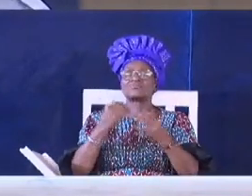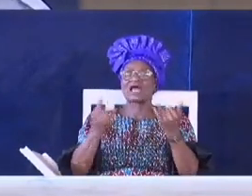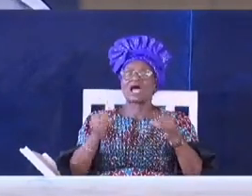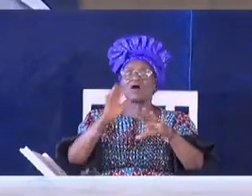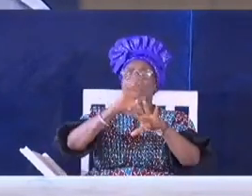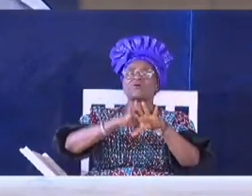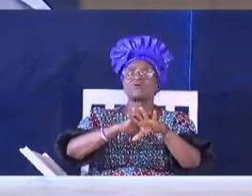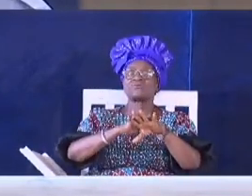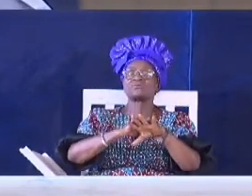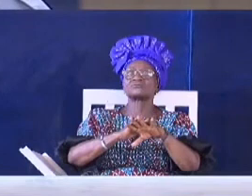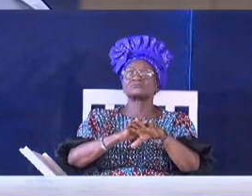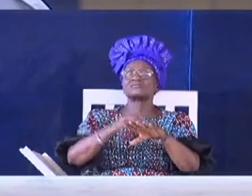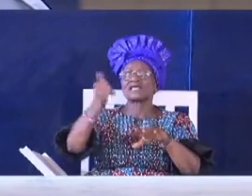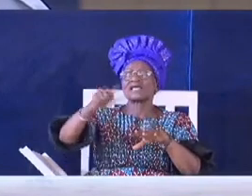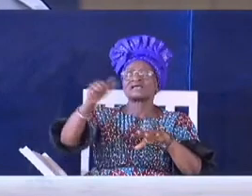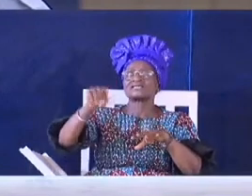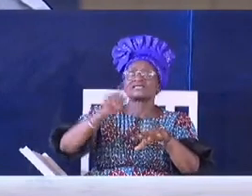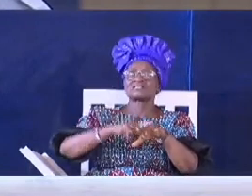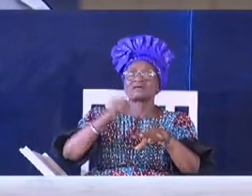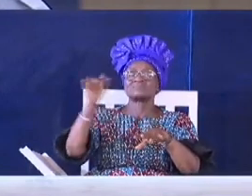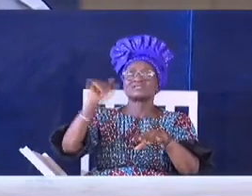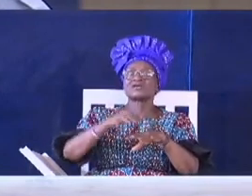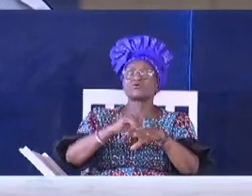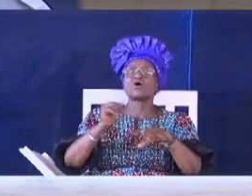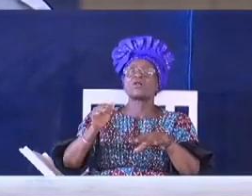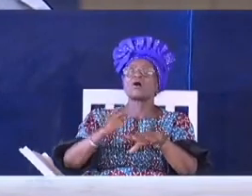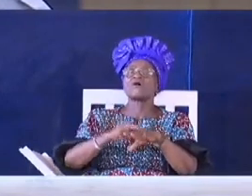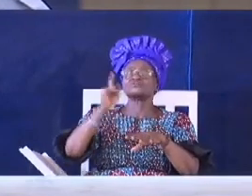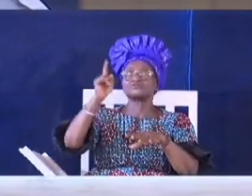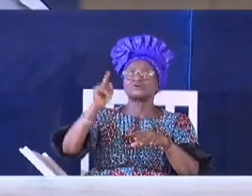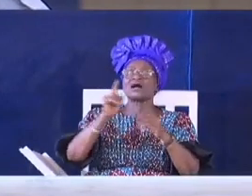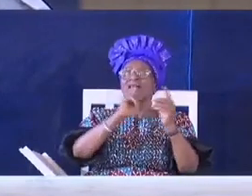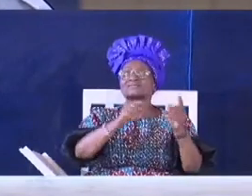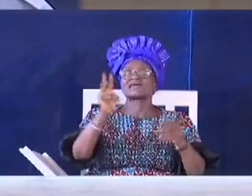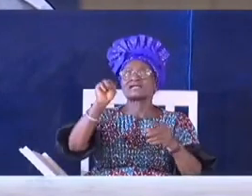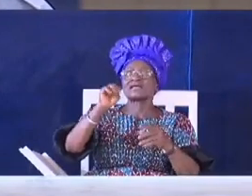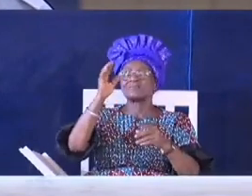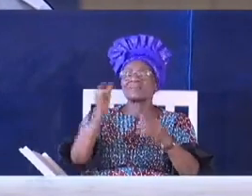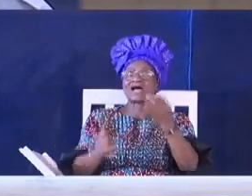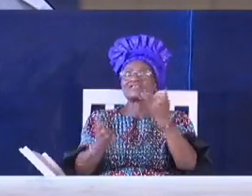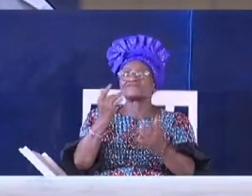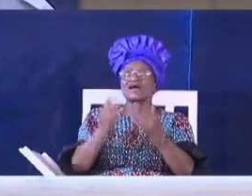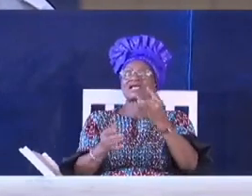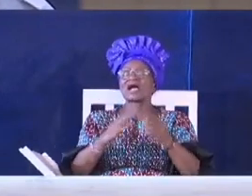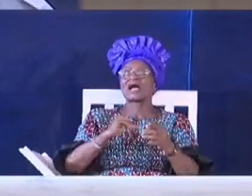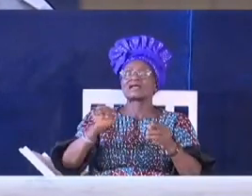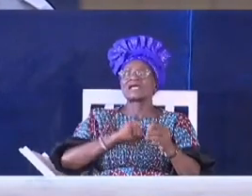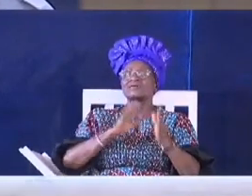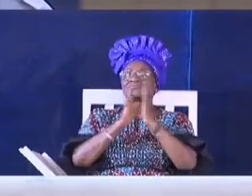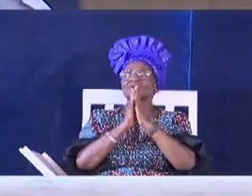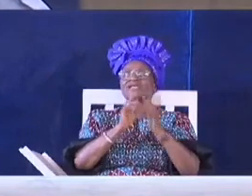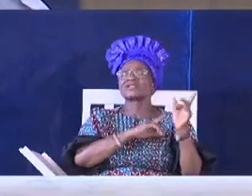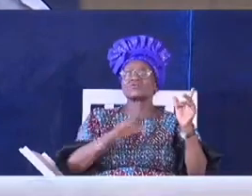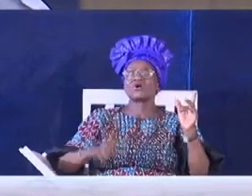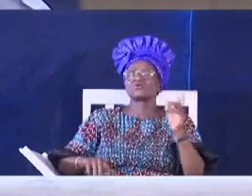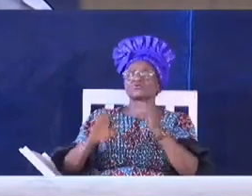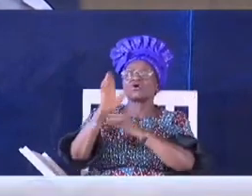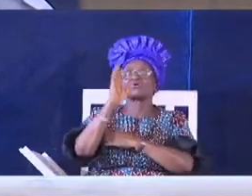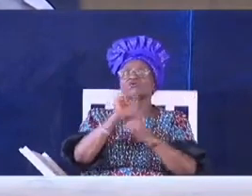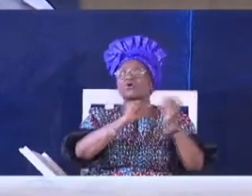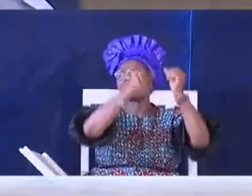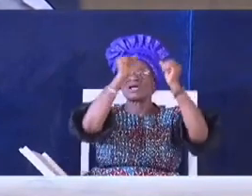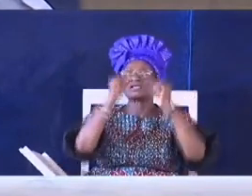on, anytime they call on you, answer them by fire. And I pray, Lord God Almighty, they will